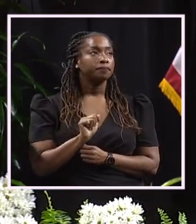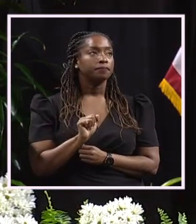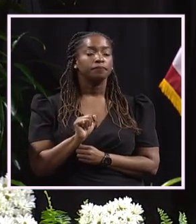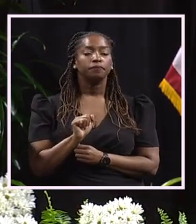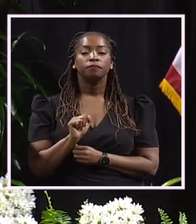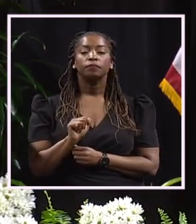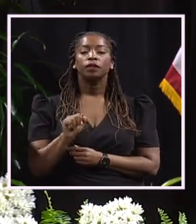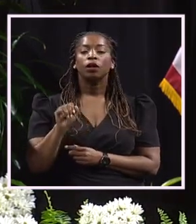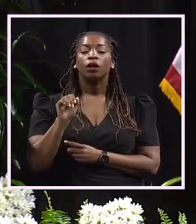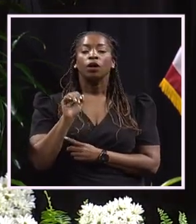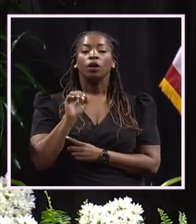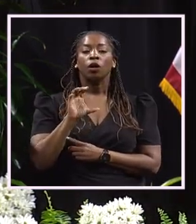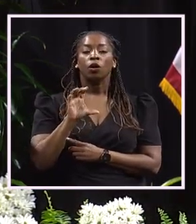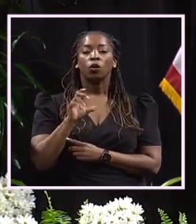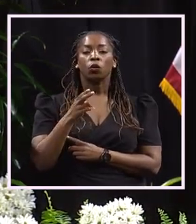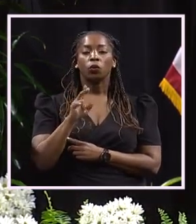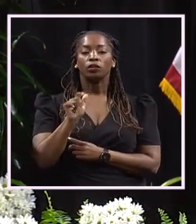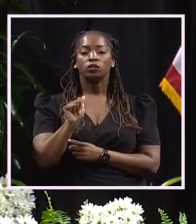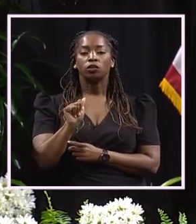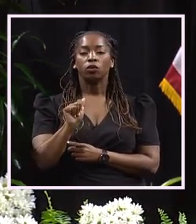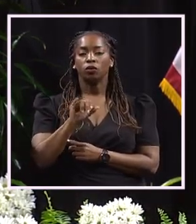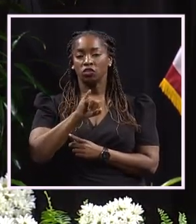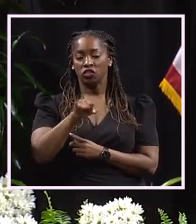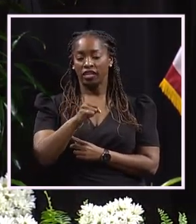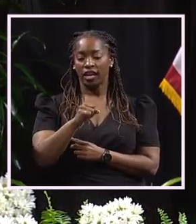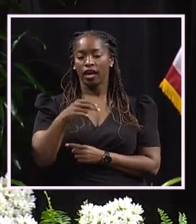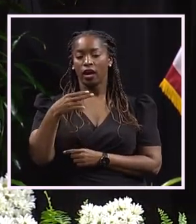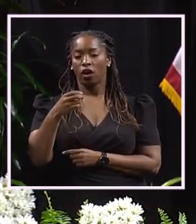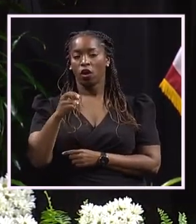Crystal Janae Hirsch,